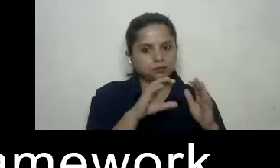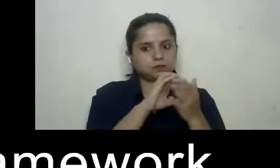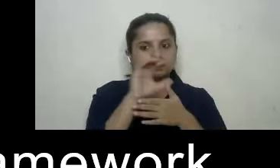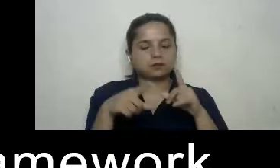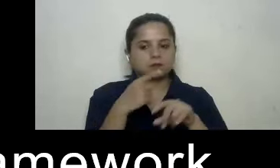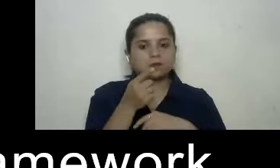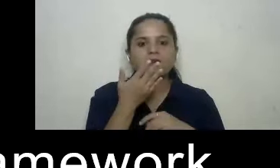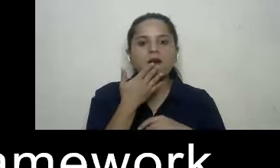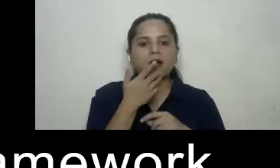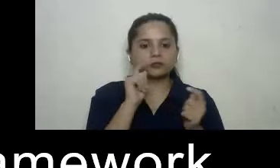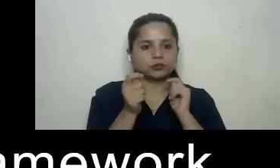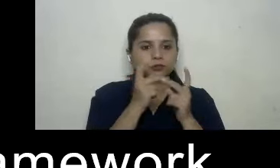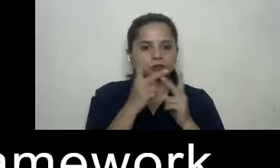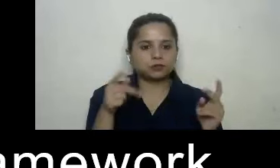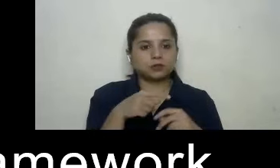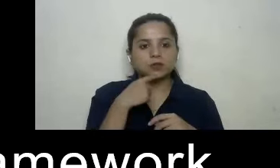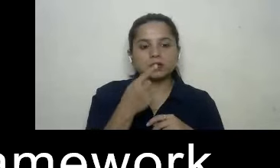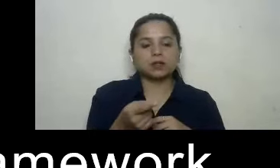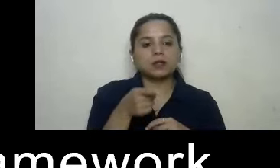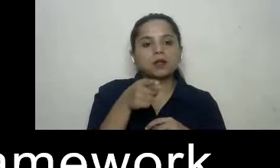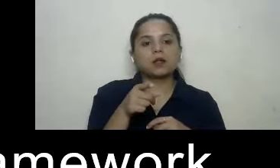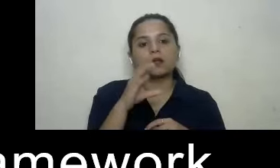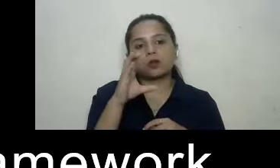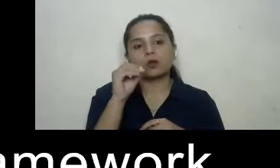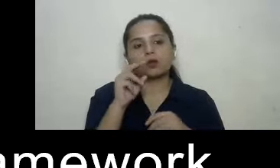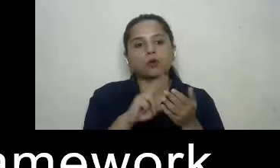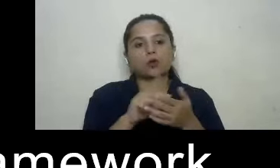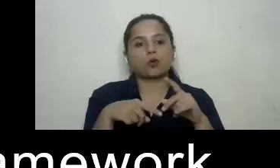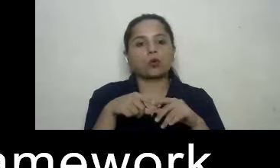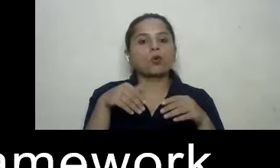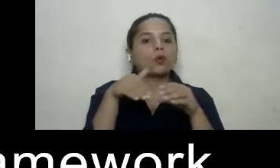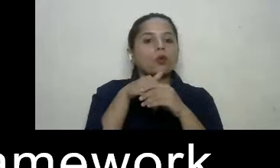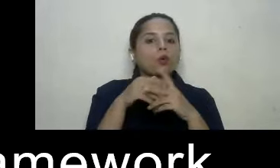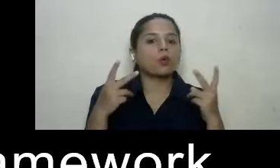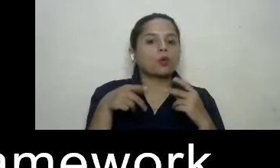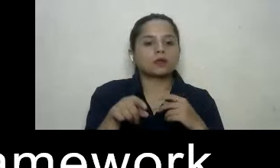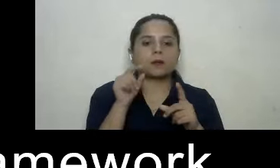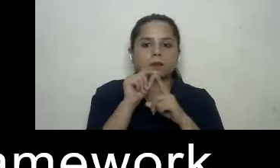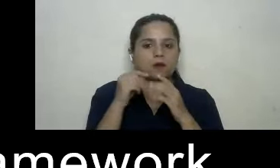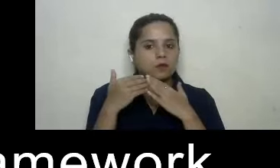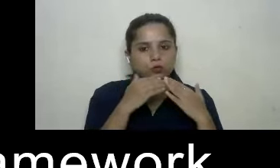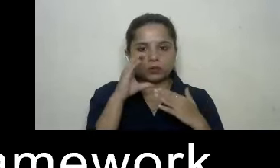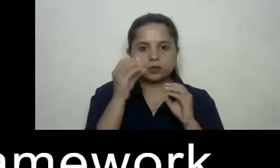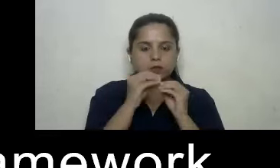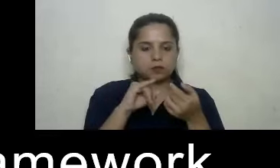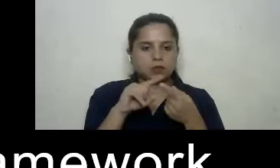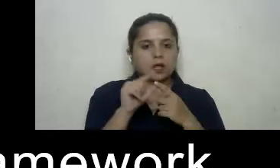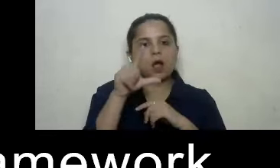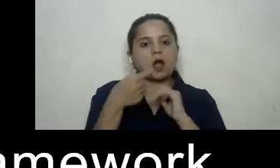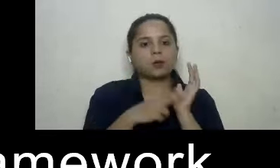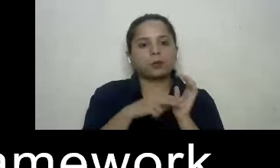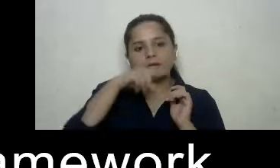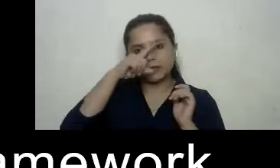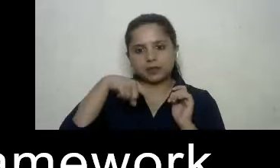you can see the C, the context. The context I've given is it's a private school, CBSE board, urban India.